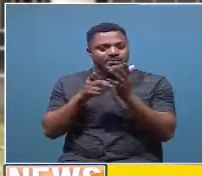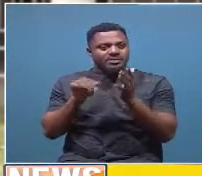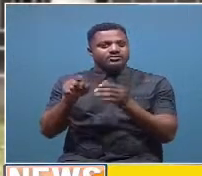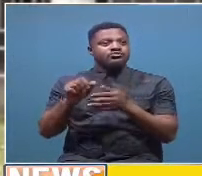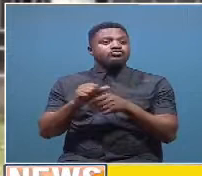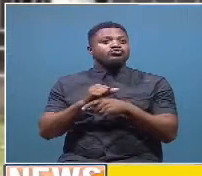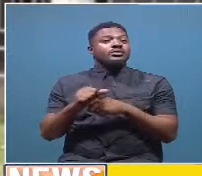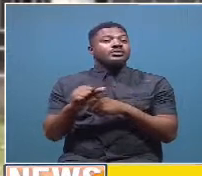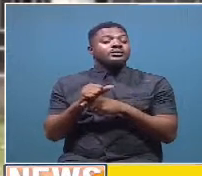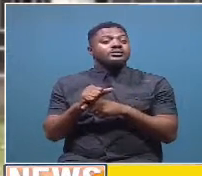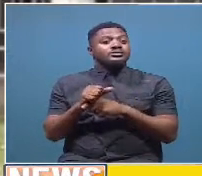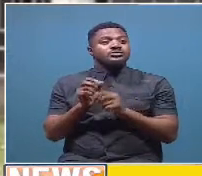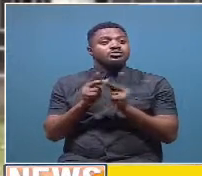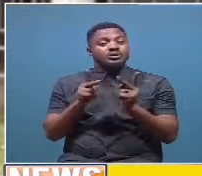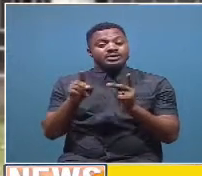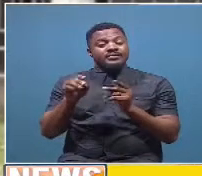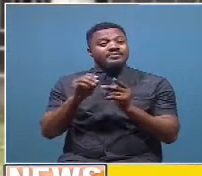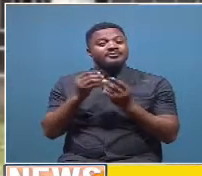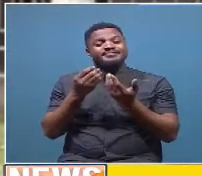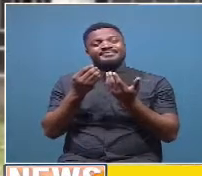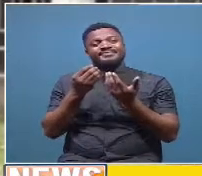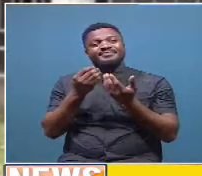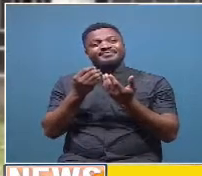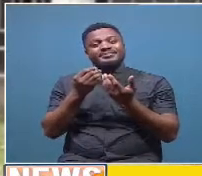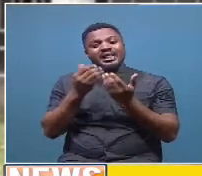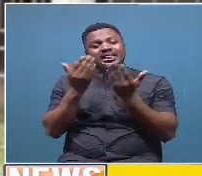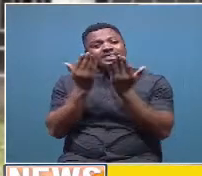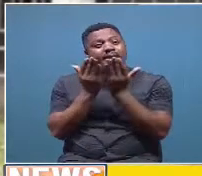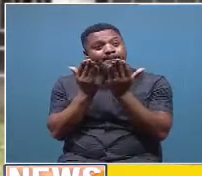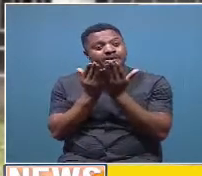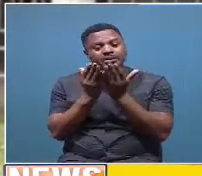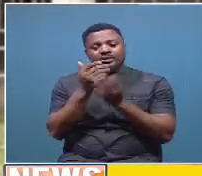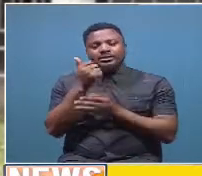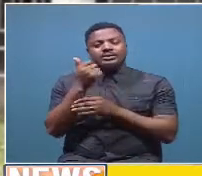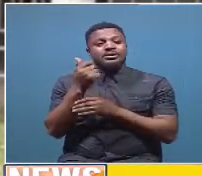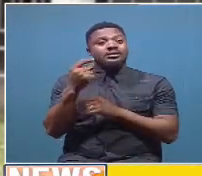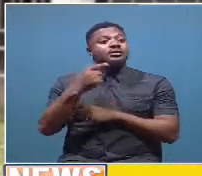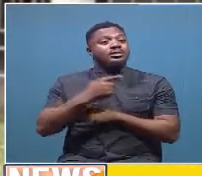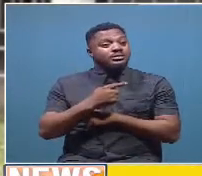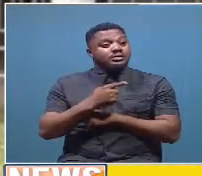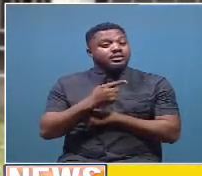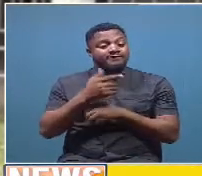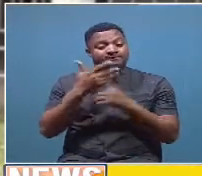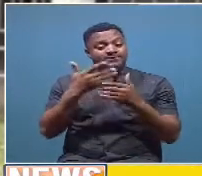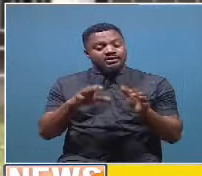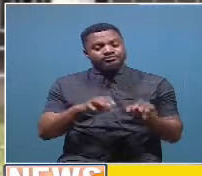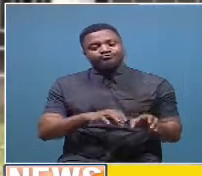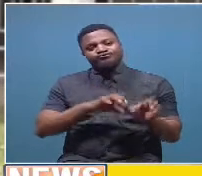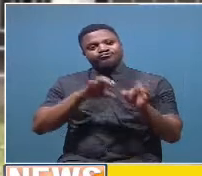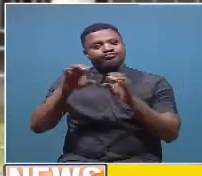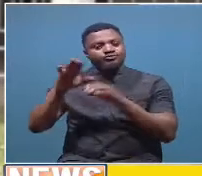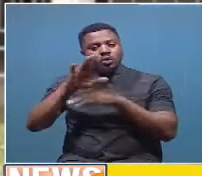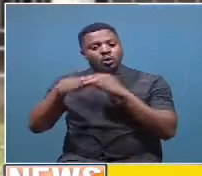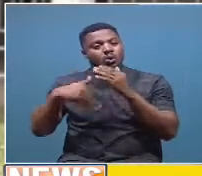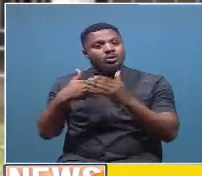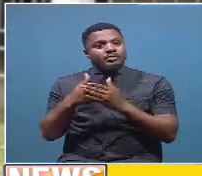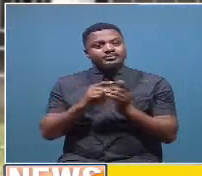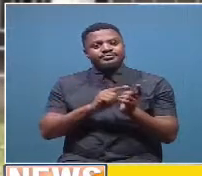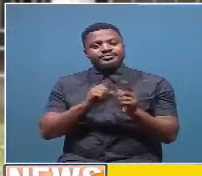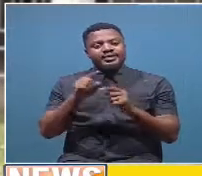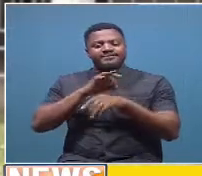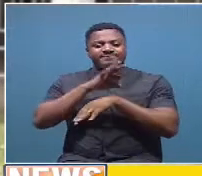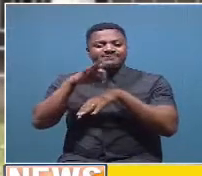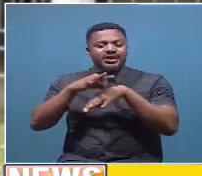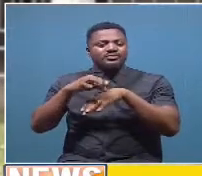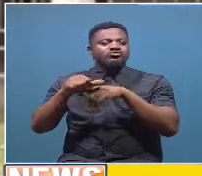training. So the academics will take 10 days. Then we'll culminate the whole thing into a